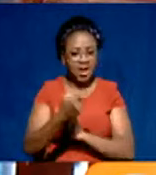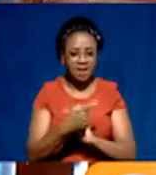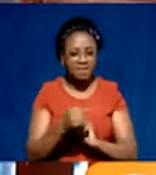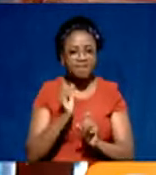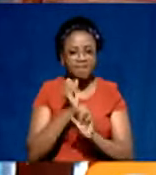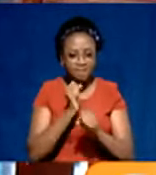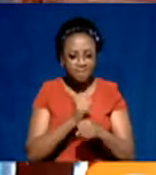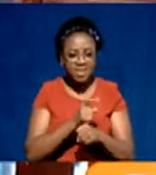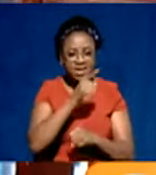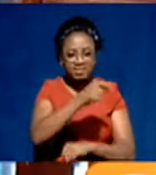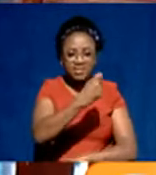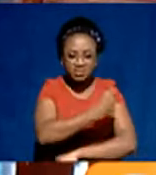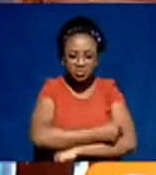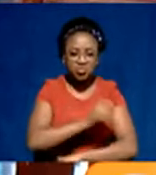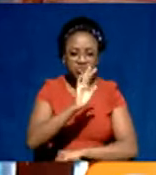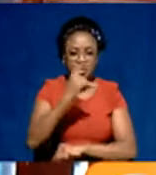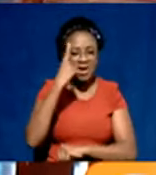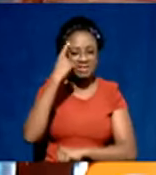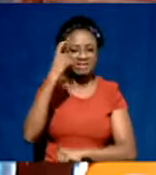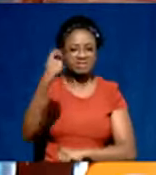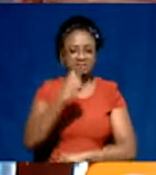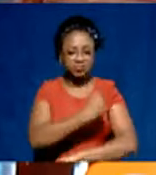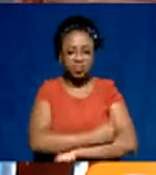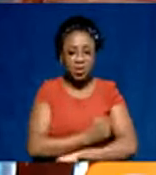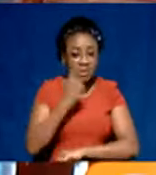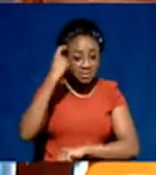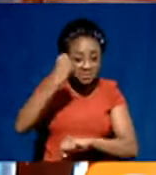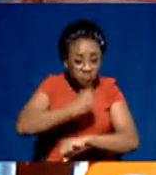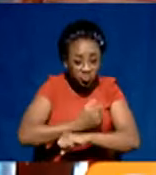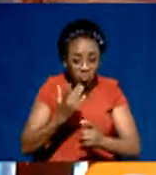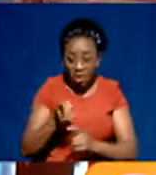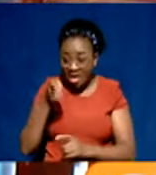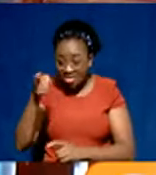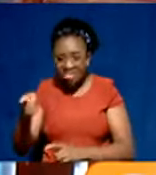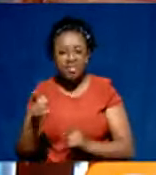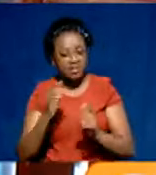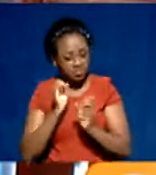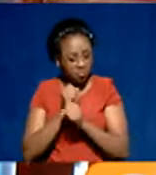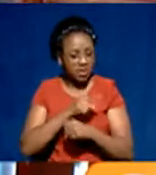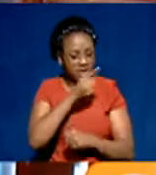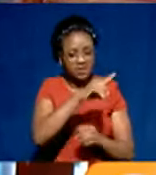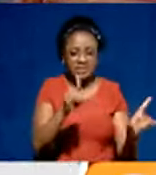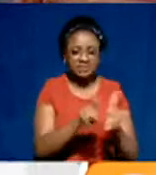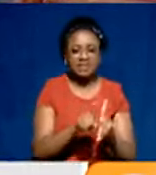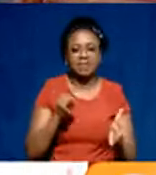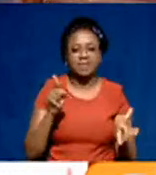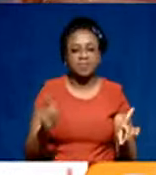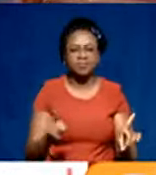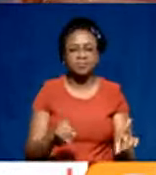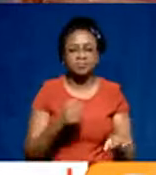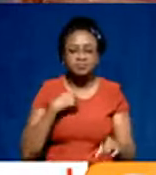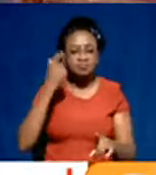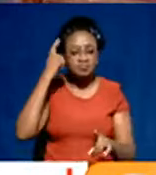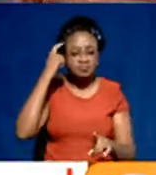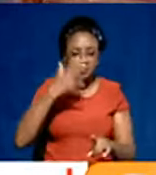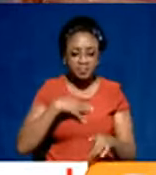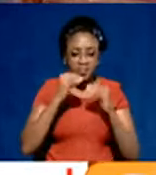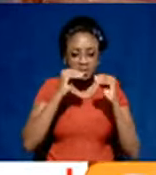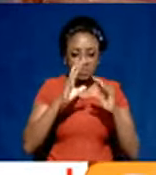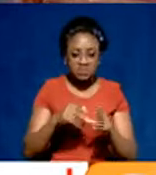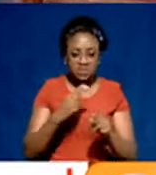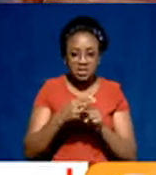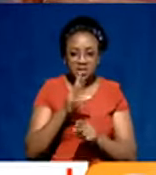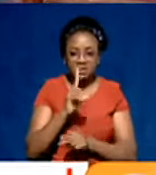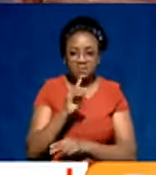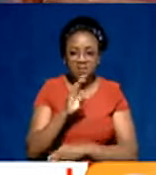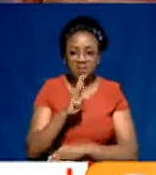Kwangede Secondary School your dream school. So from that day, I was super focused. I remember my teacher, Chadebra, told me, Esther, now you